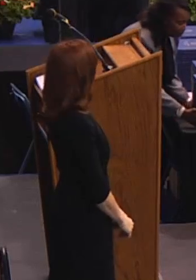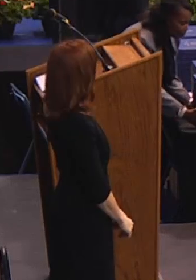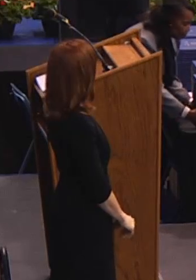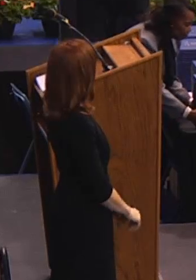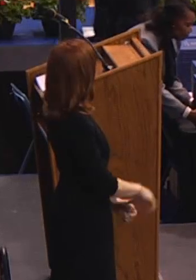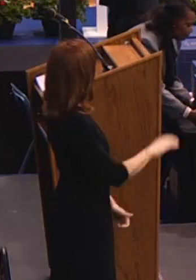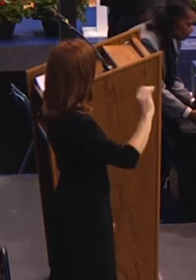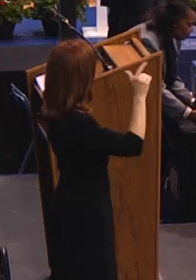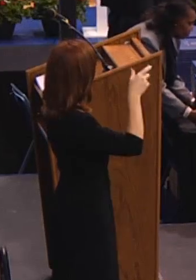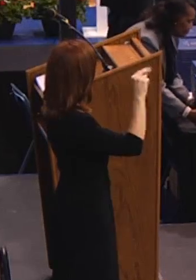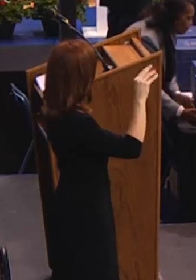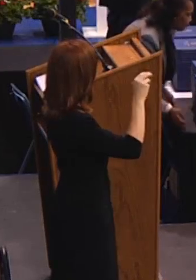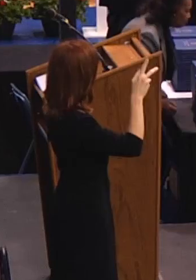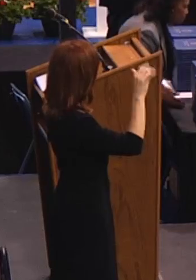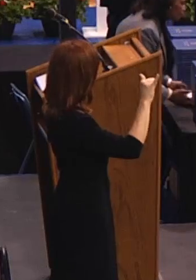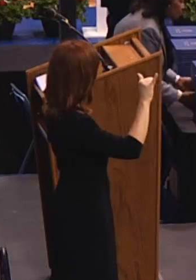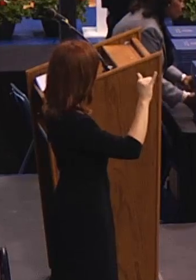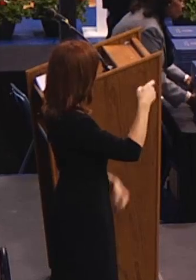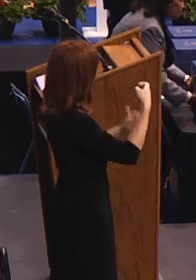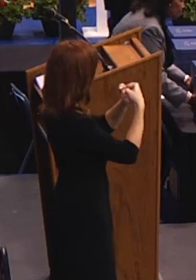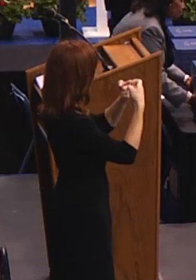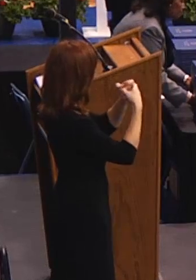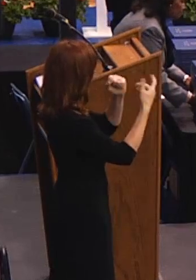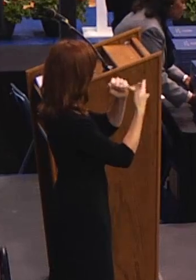Alan Dale Murphy, electrical technology.